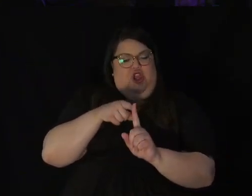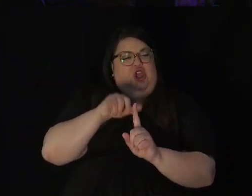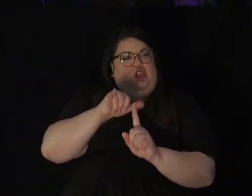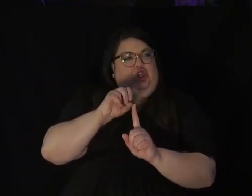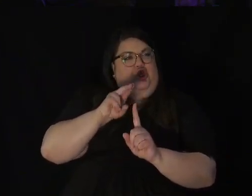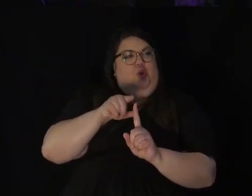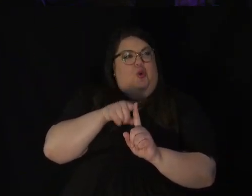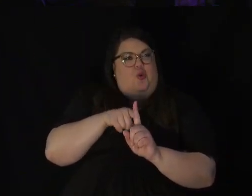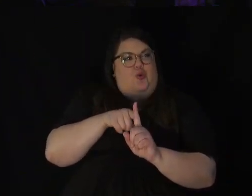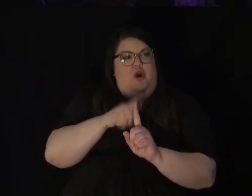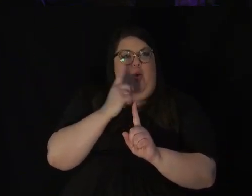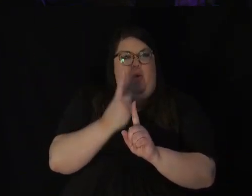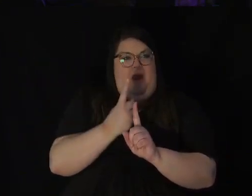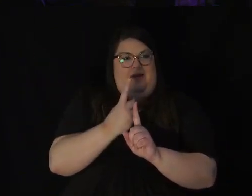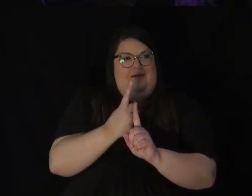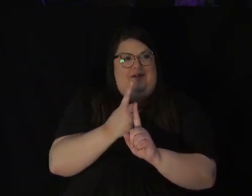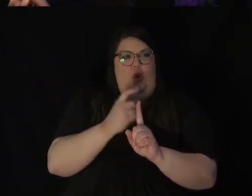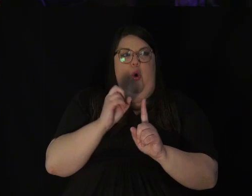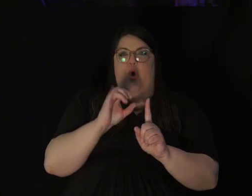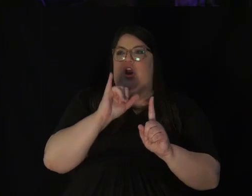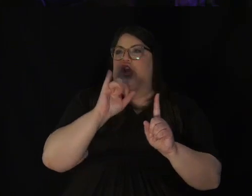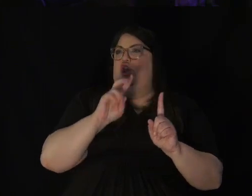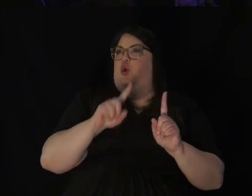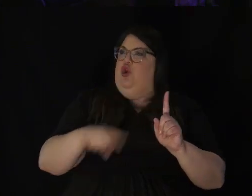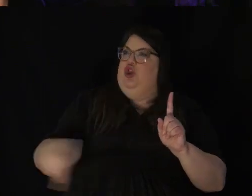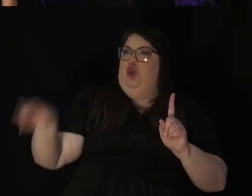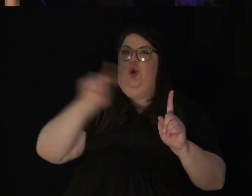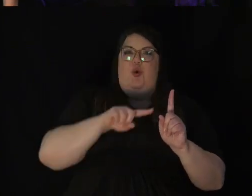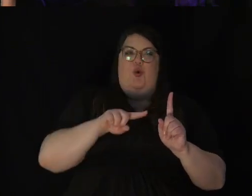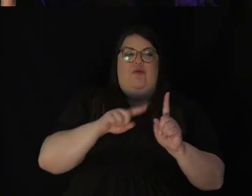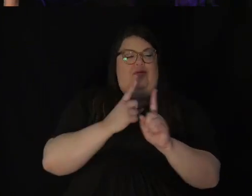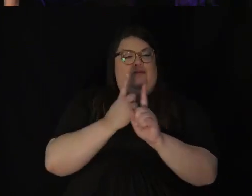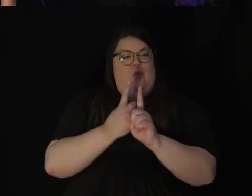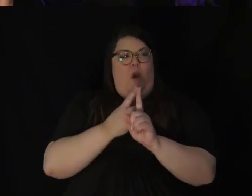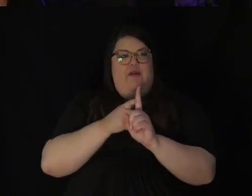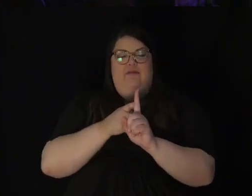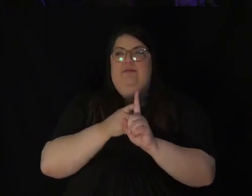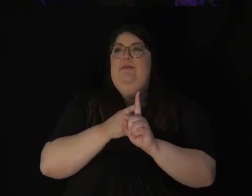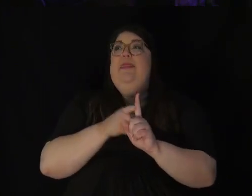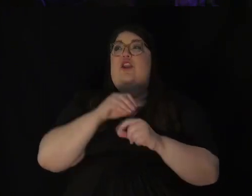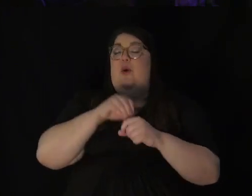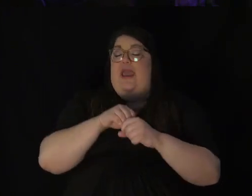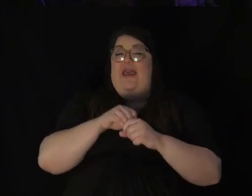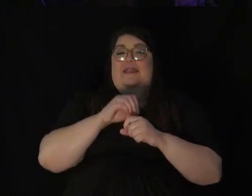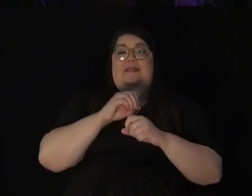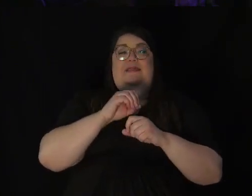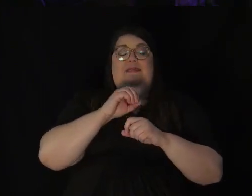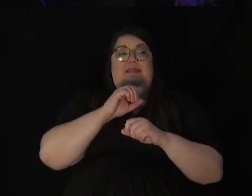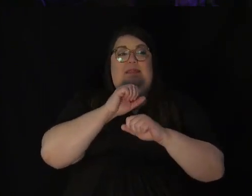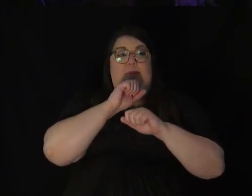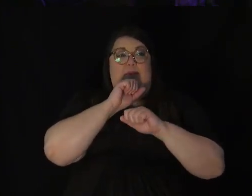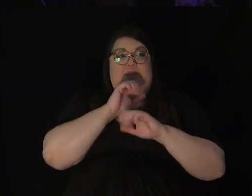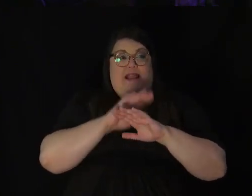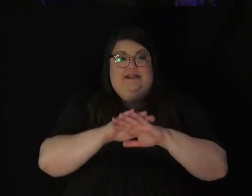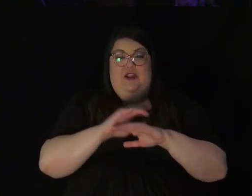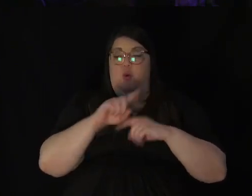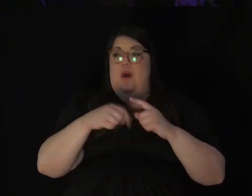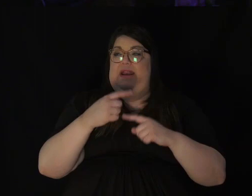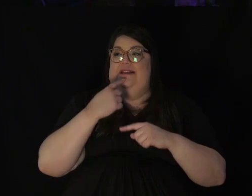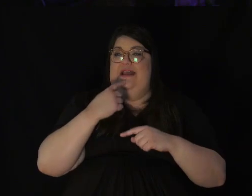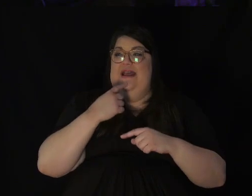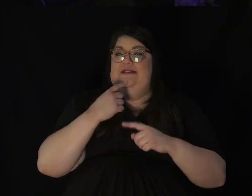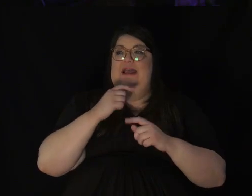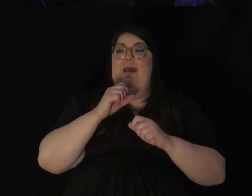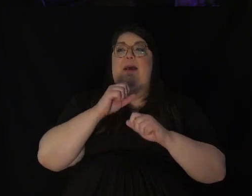you. Singular, individual. And in the blessing, when it says, may he bless you, give